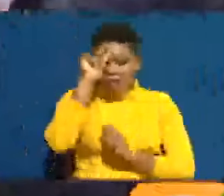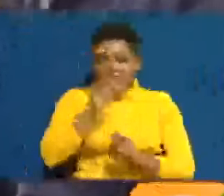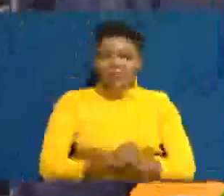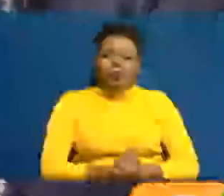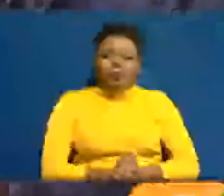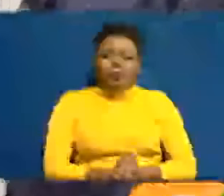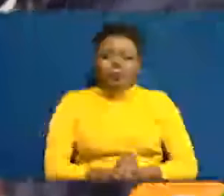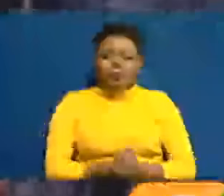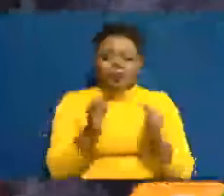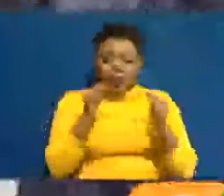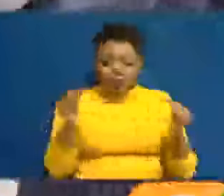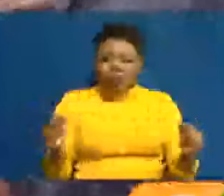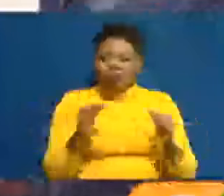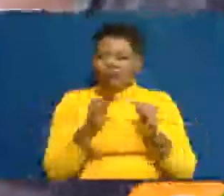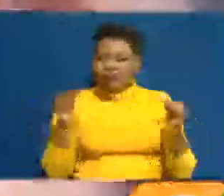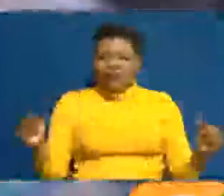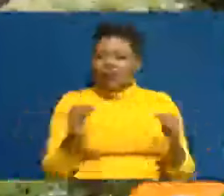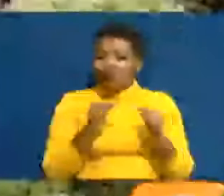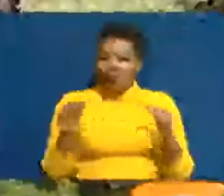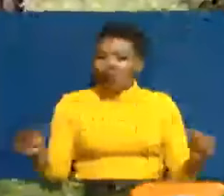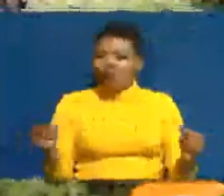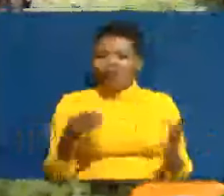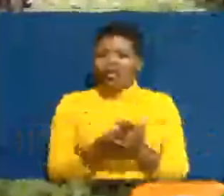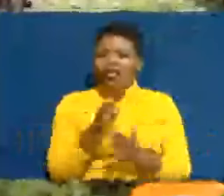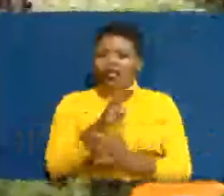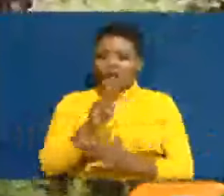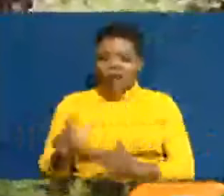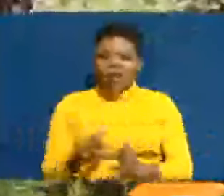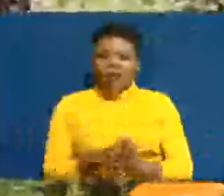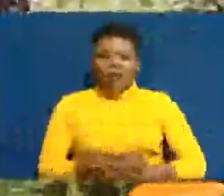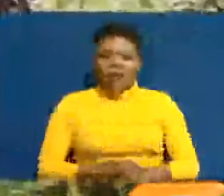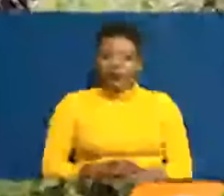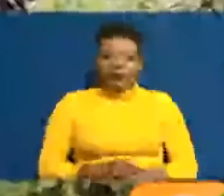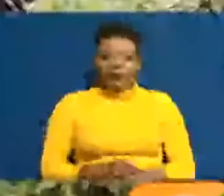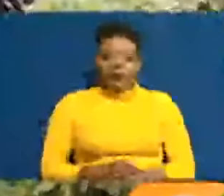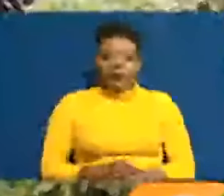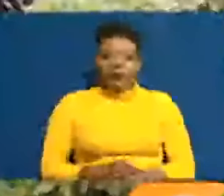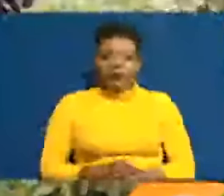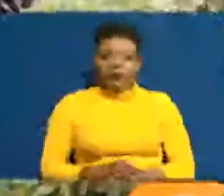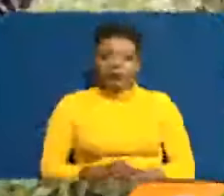Olive Burrows, Citizen TV.